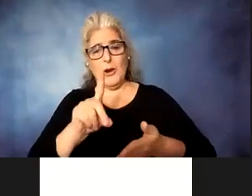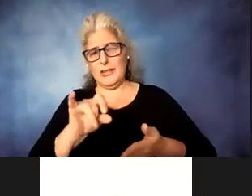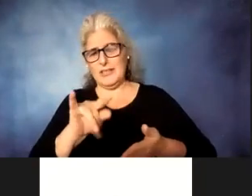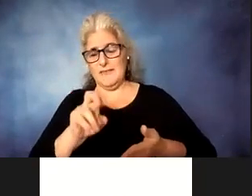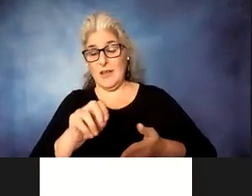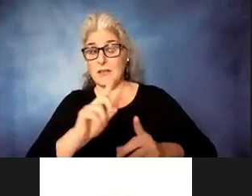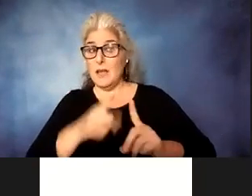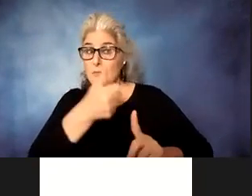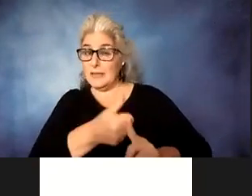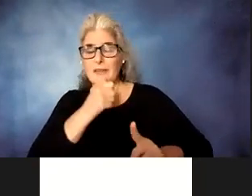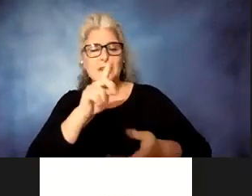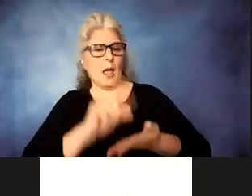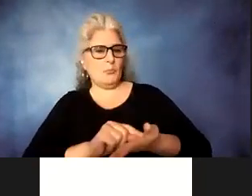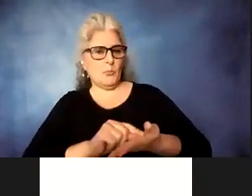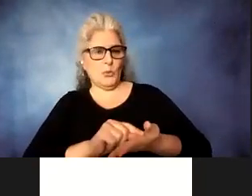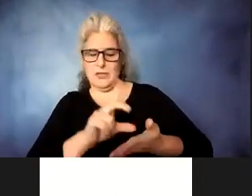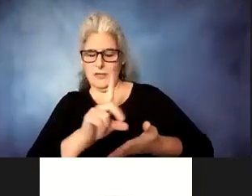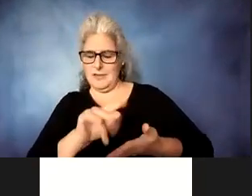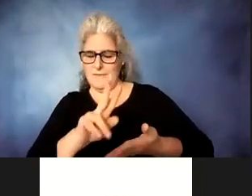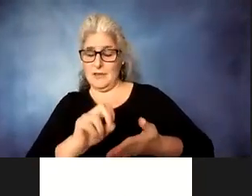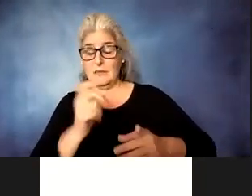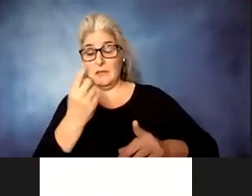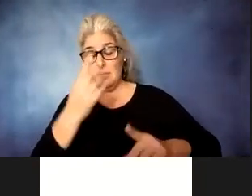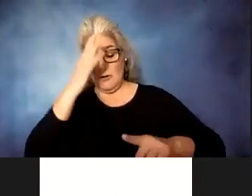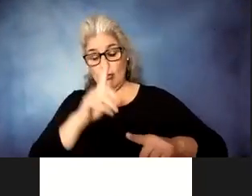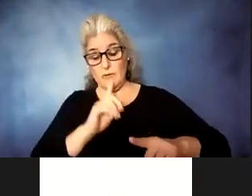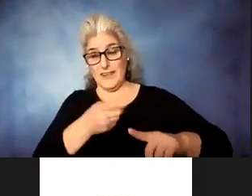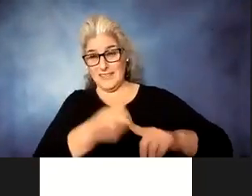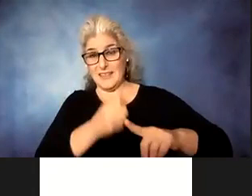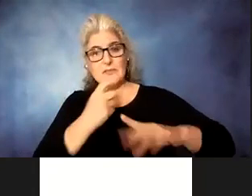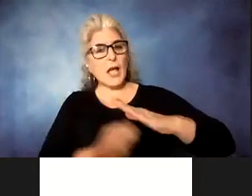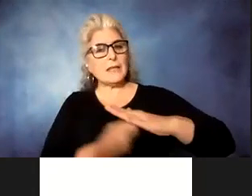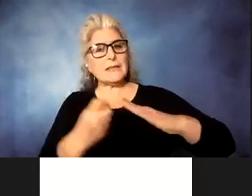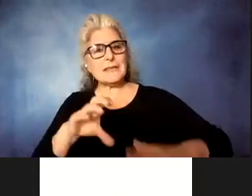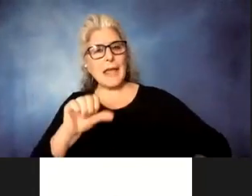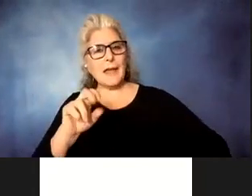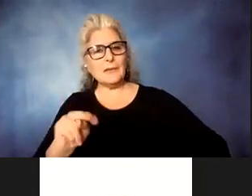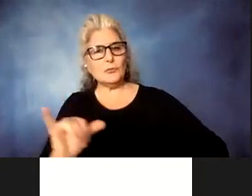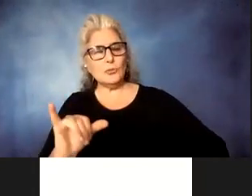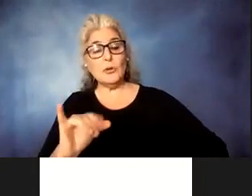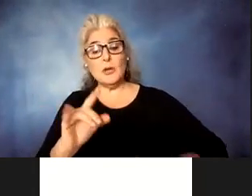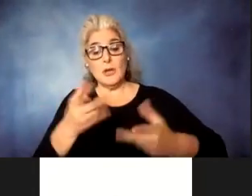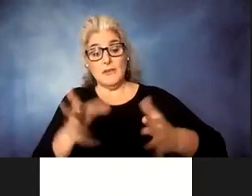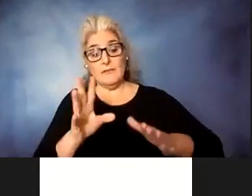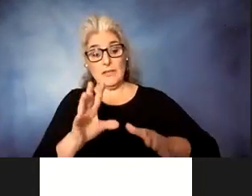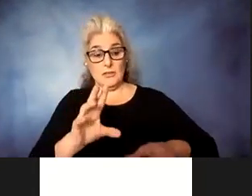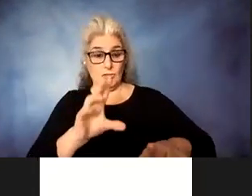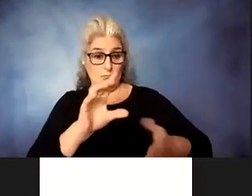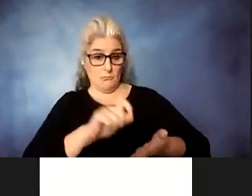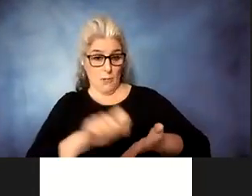It also does not scan the ballot. Once the BMD marks the ballot, the voter takes that marked ballot to the optical